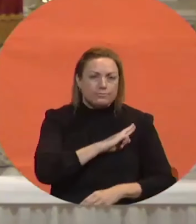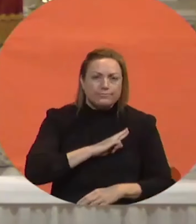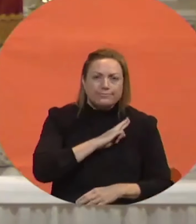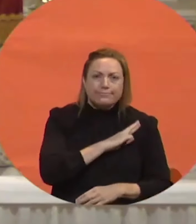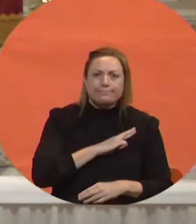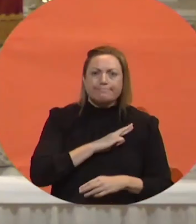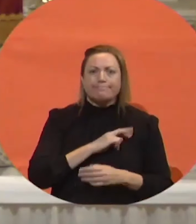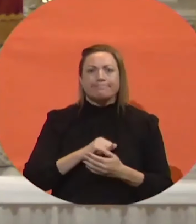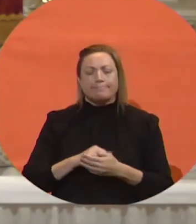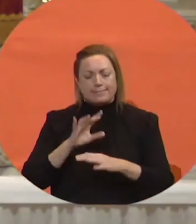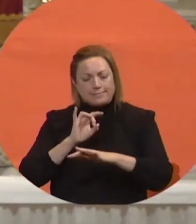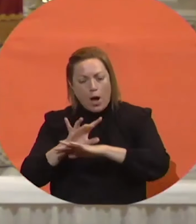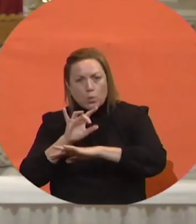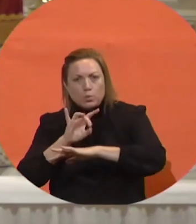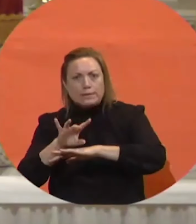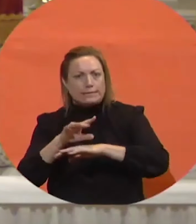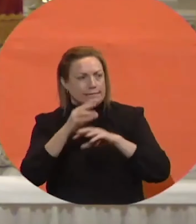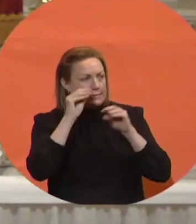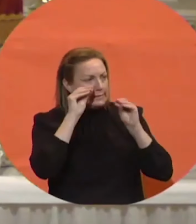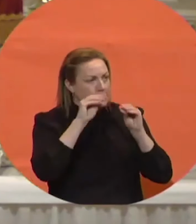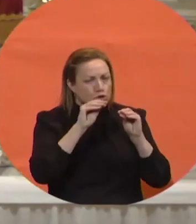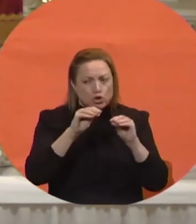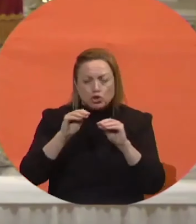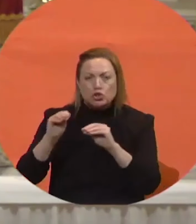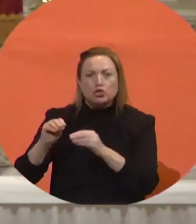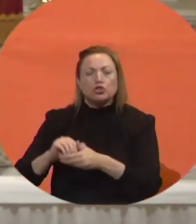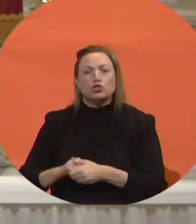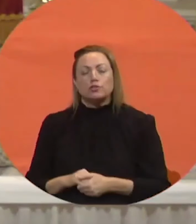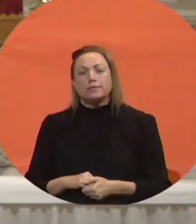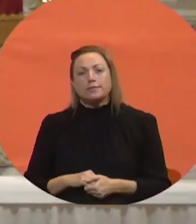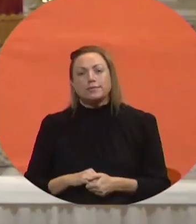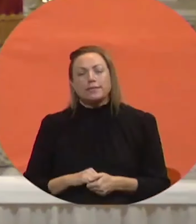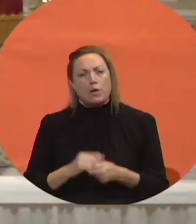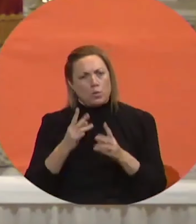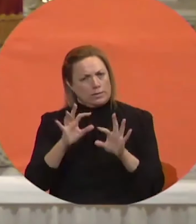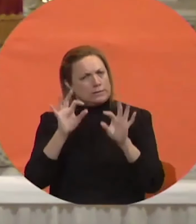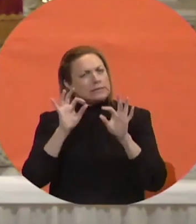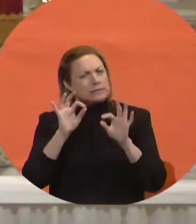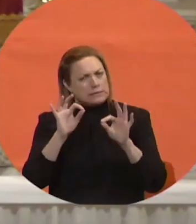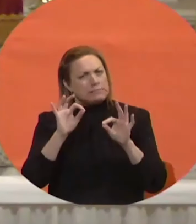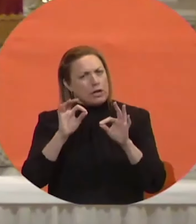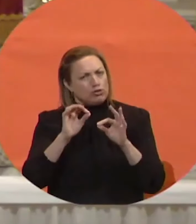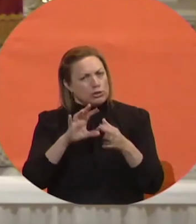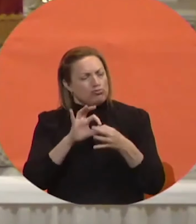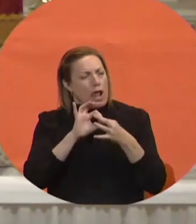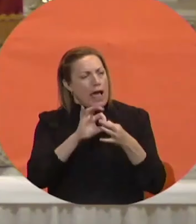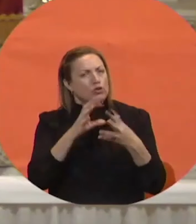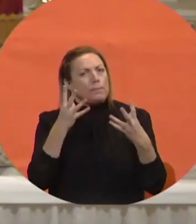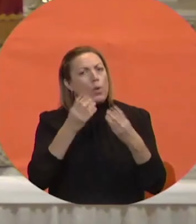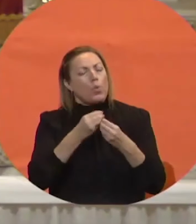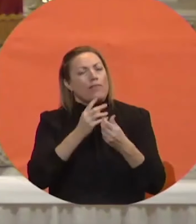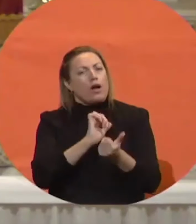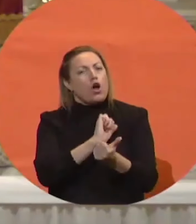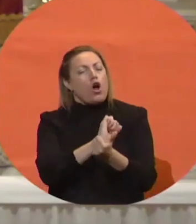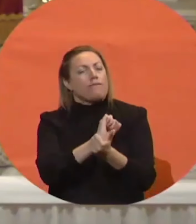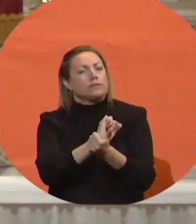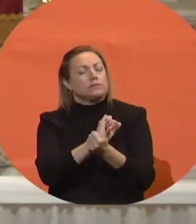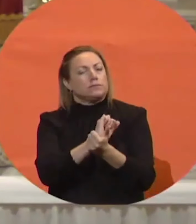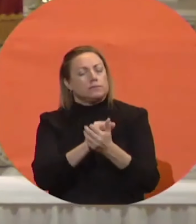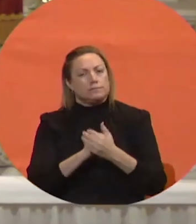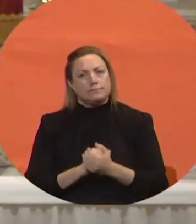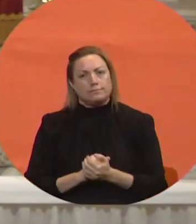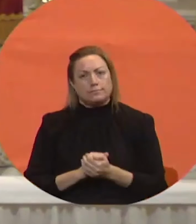and teaching. He was a special friend to convicts and Aborigines, Catholic or